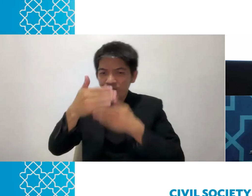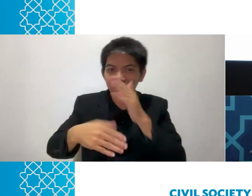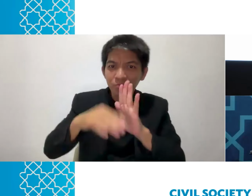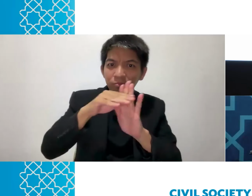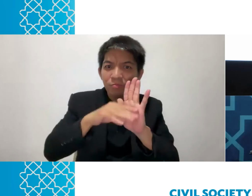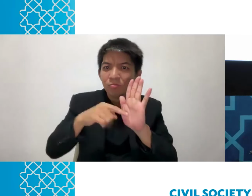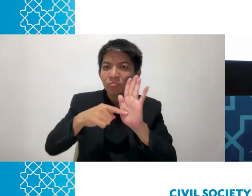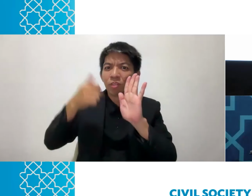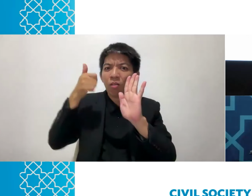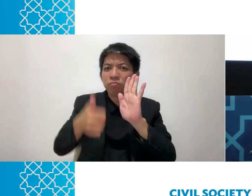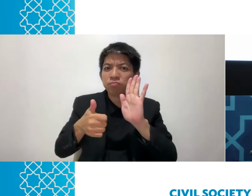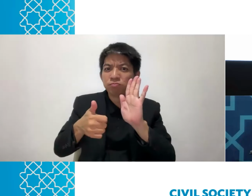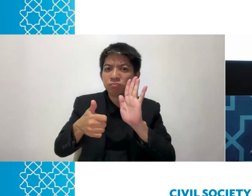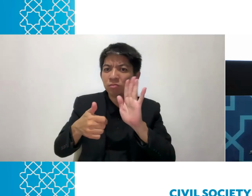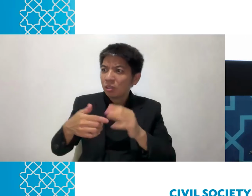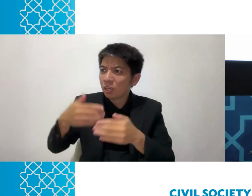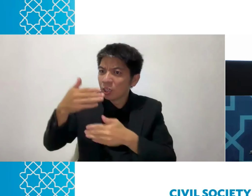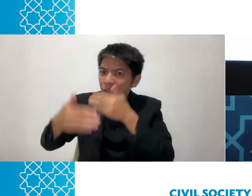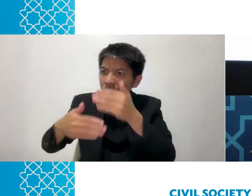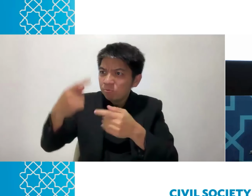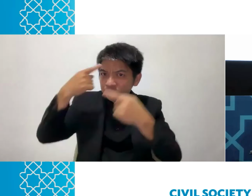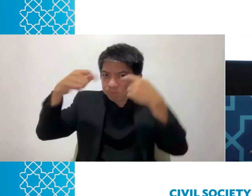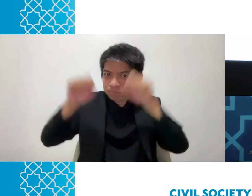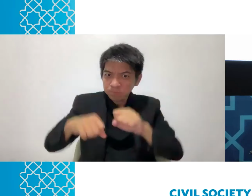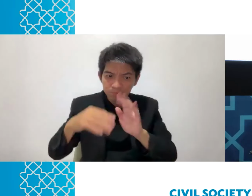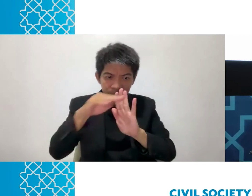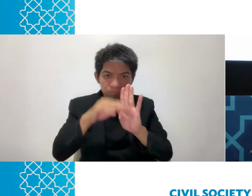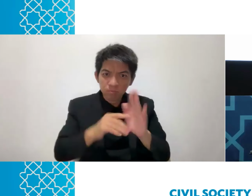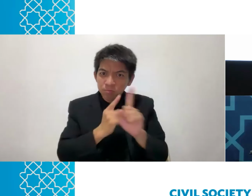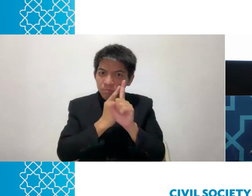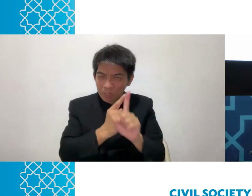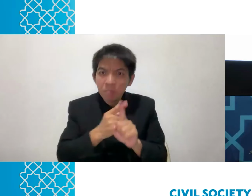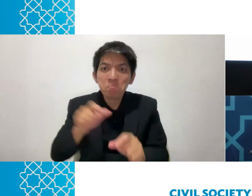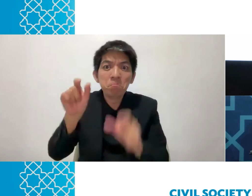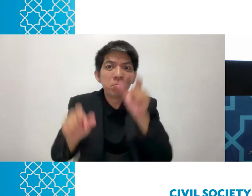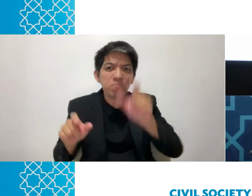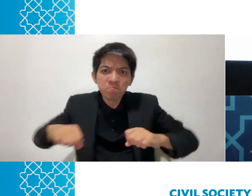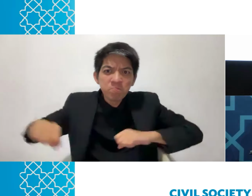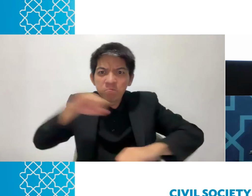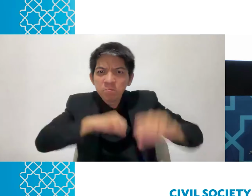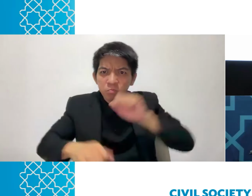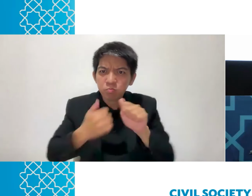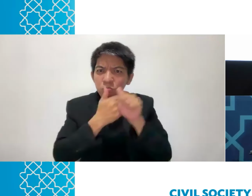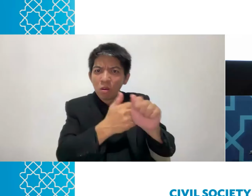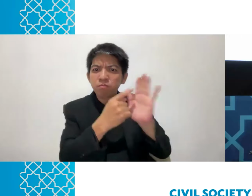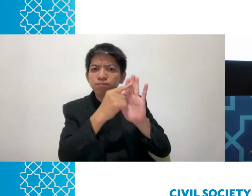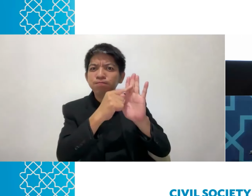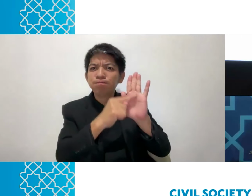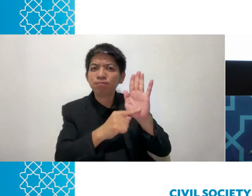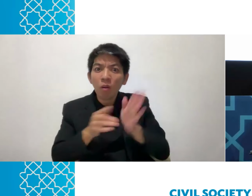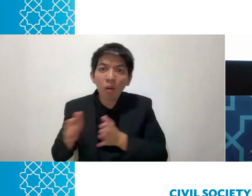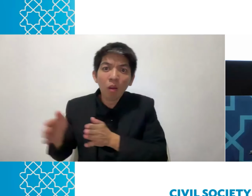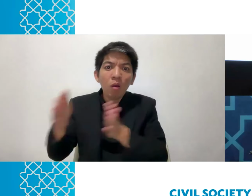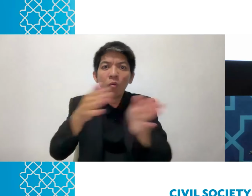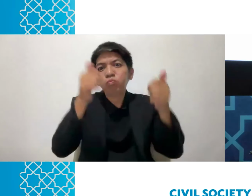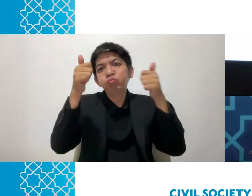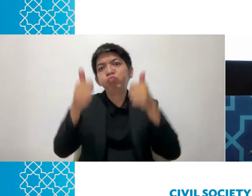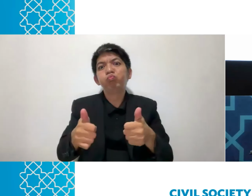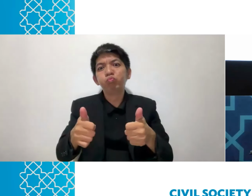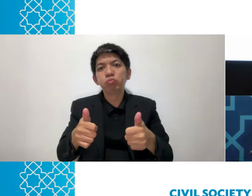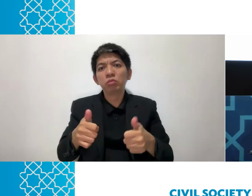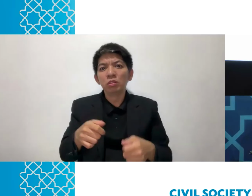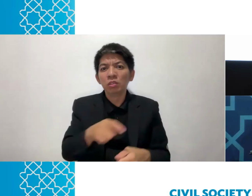were financed by ADB, under which we strictly monitored the adherence to